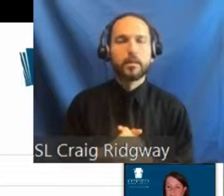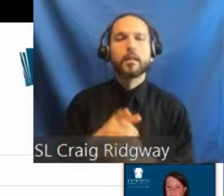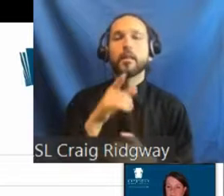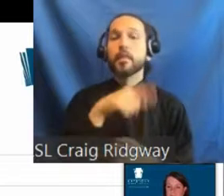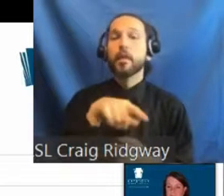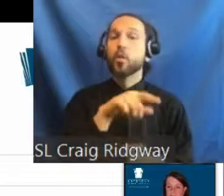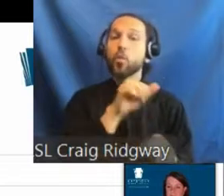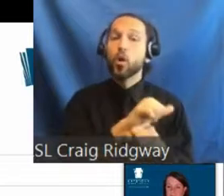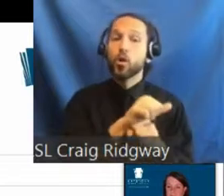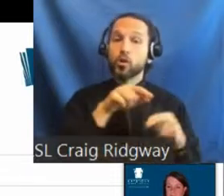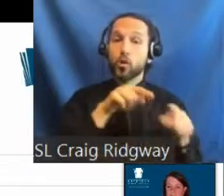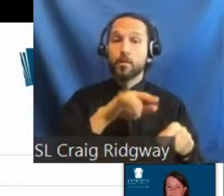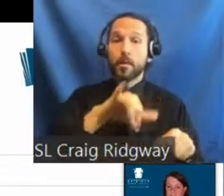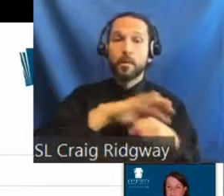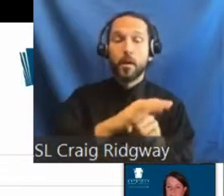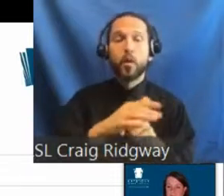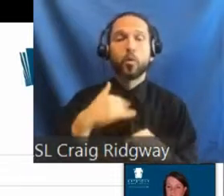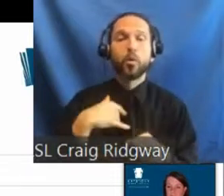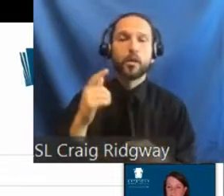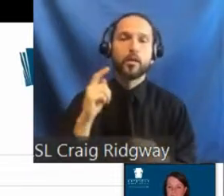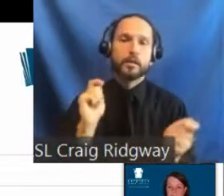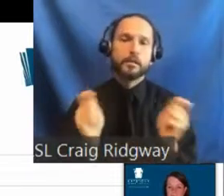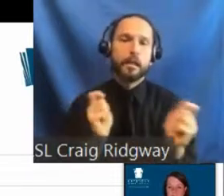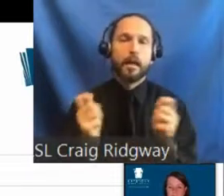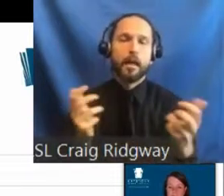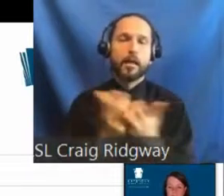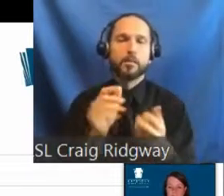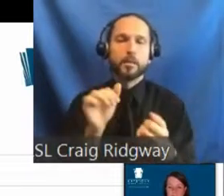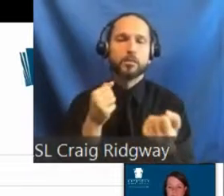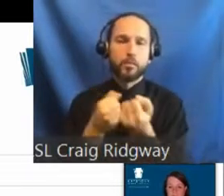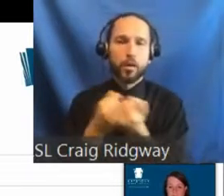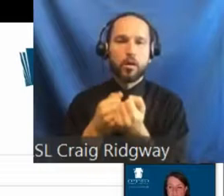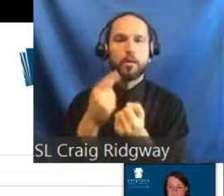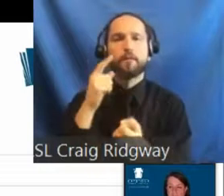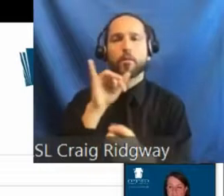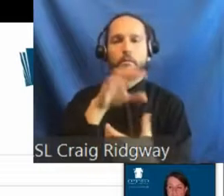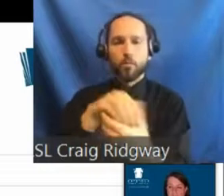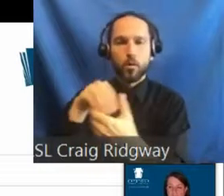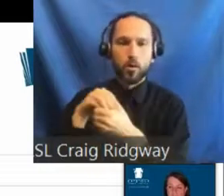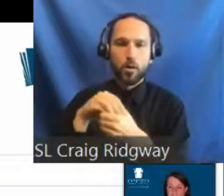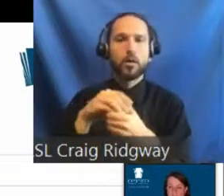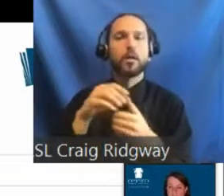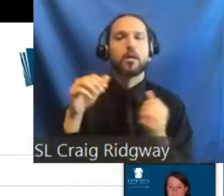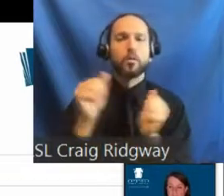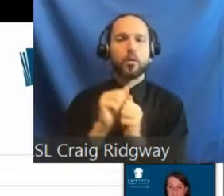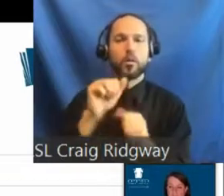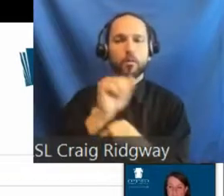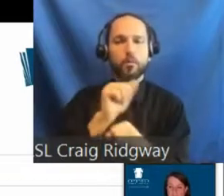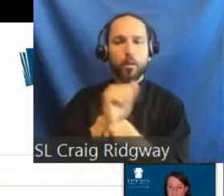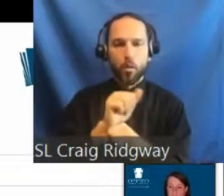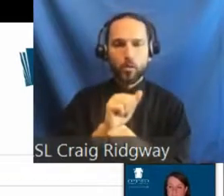the pandemic, we adapt our supports to meet the evolving needs of participants and employers alike,